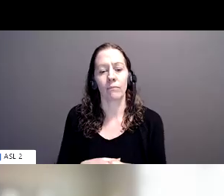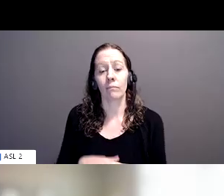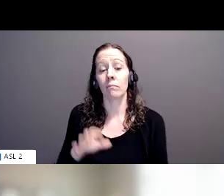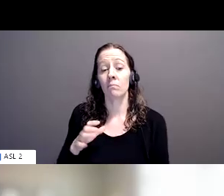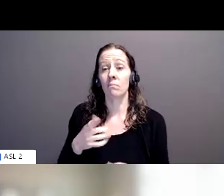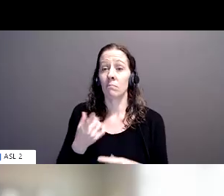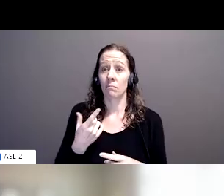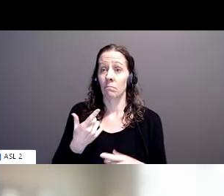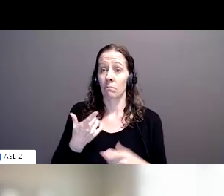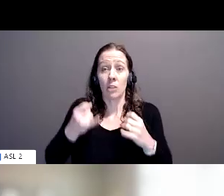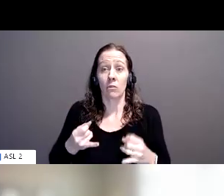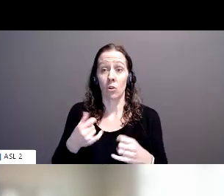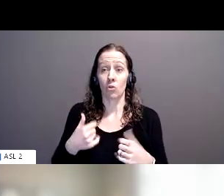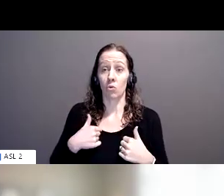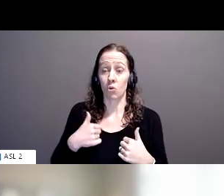involved that may